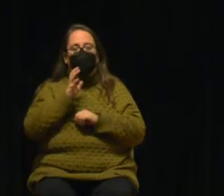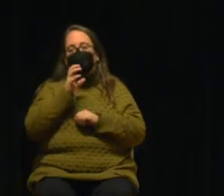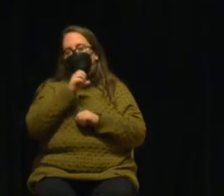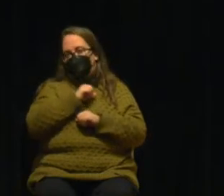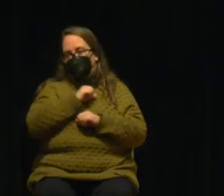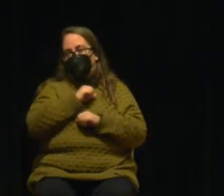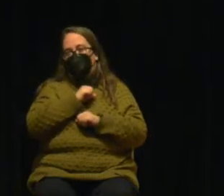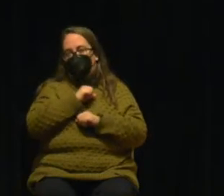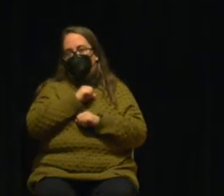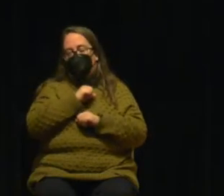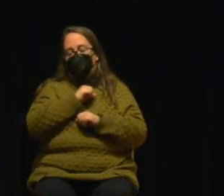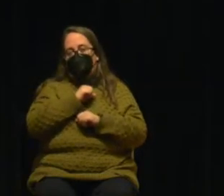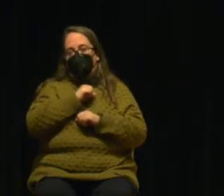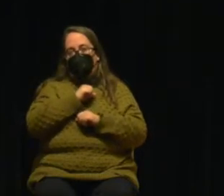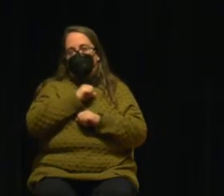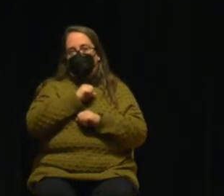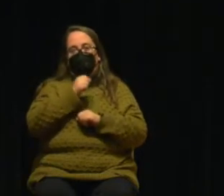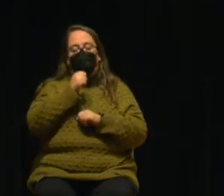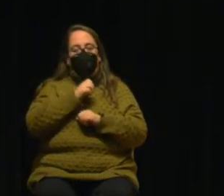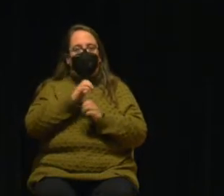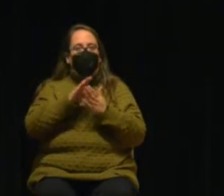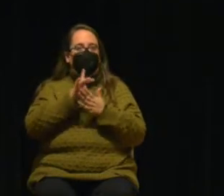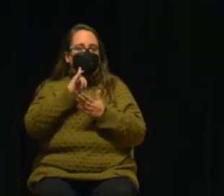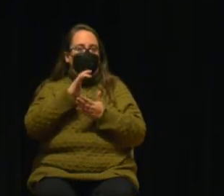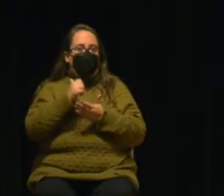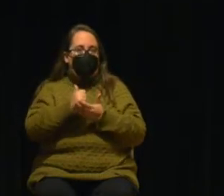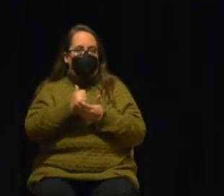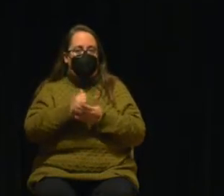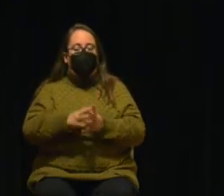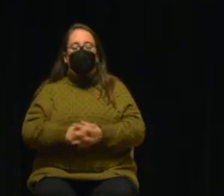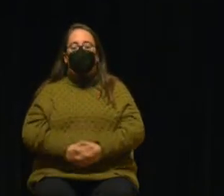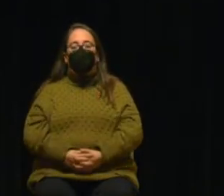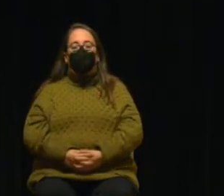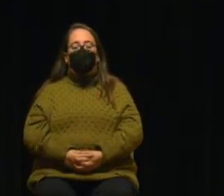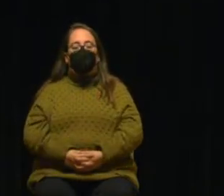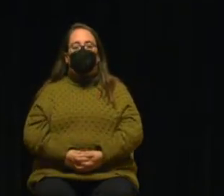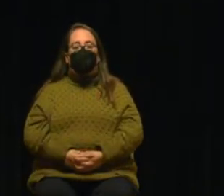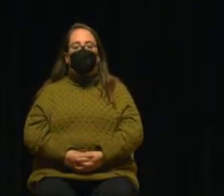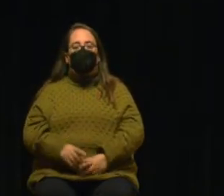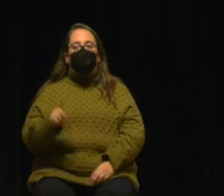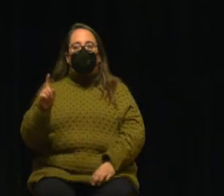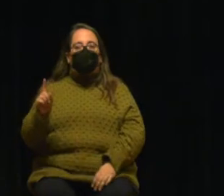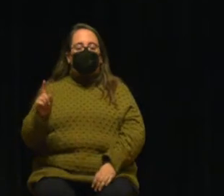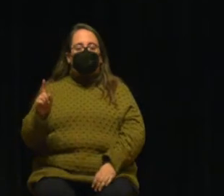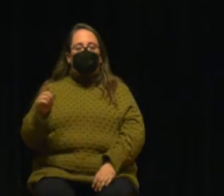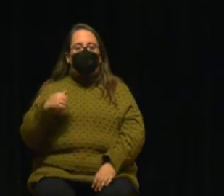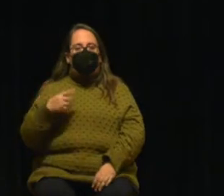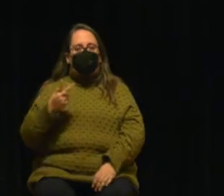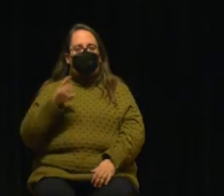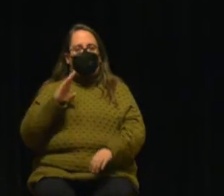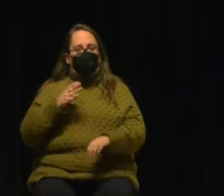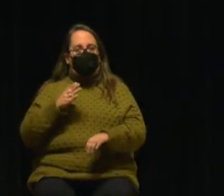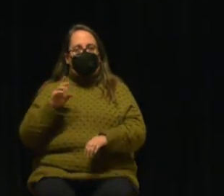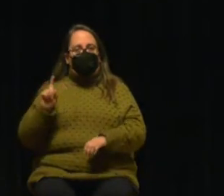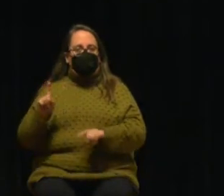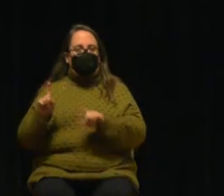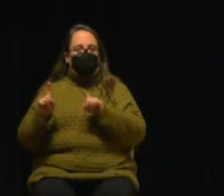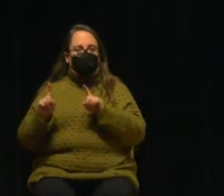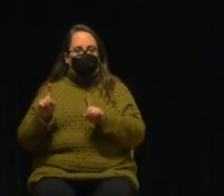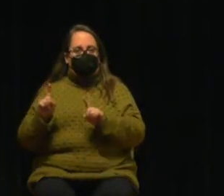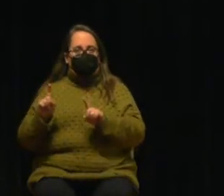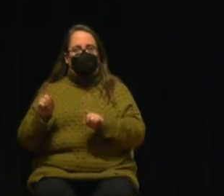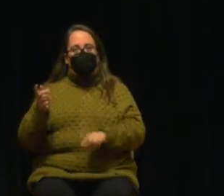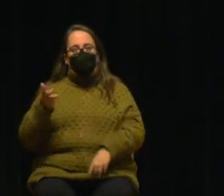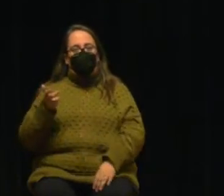assumed was the woman asking for their help. She stood there with her two sons next to her,